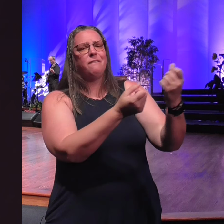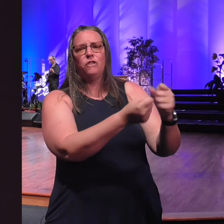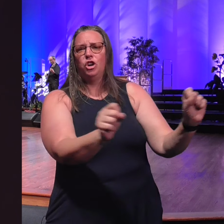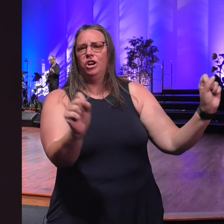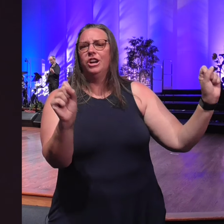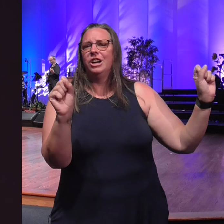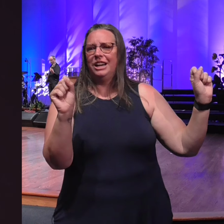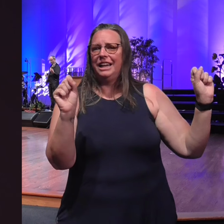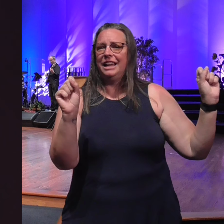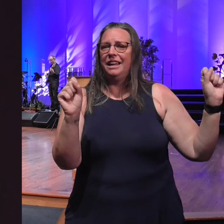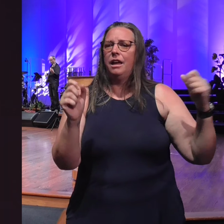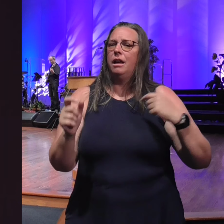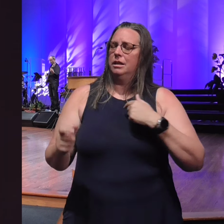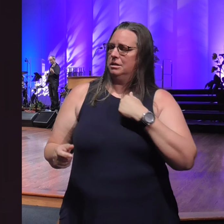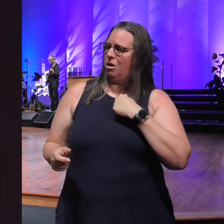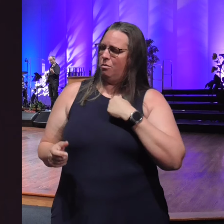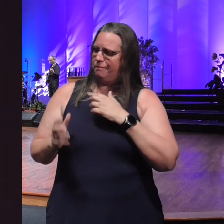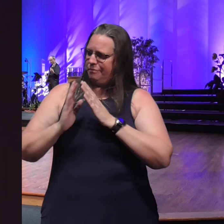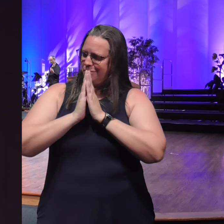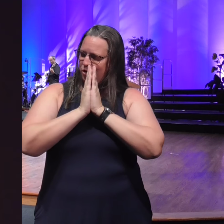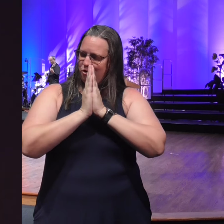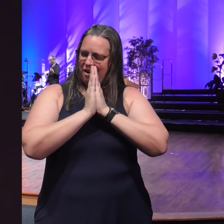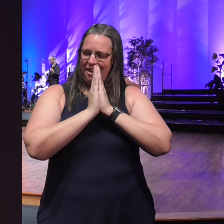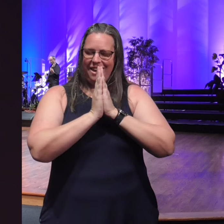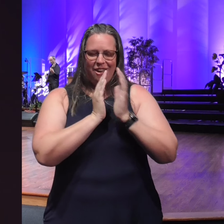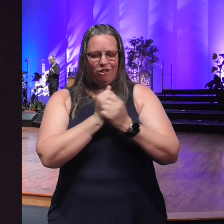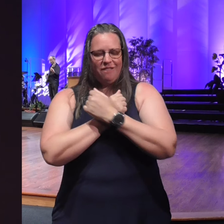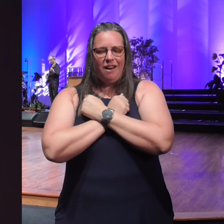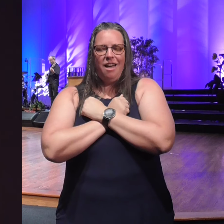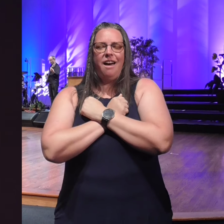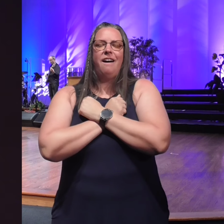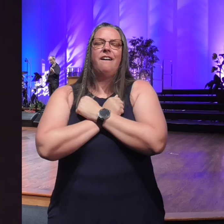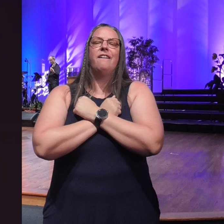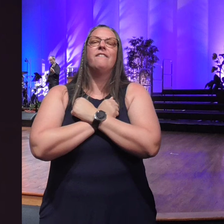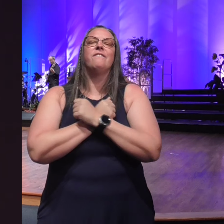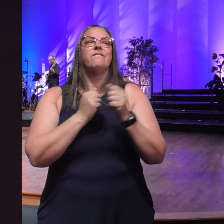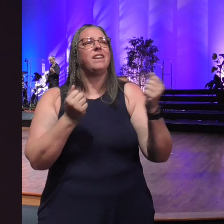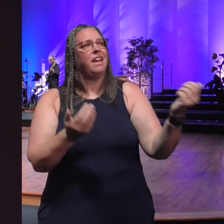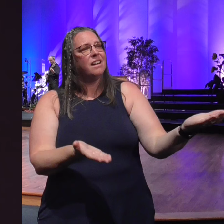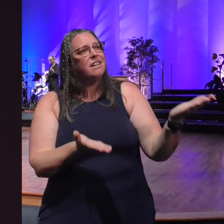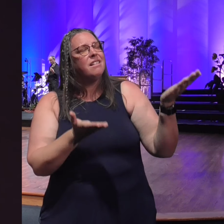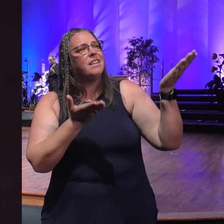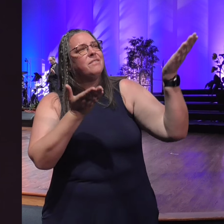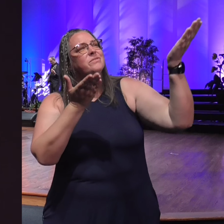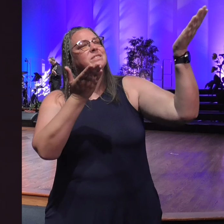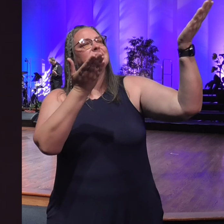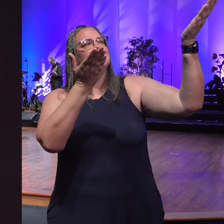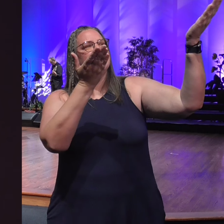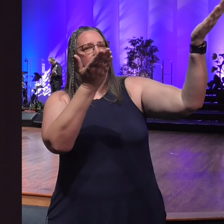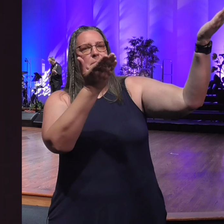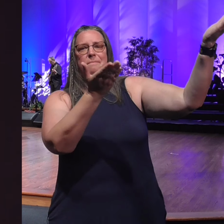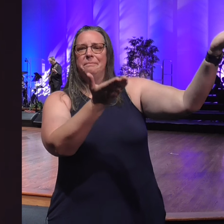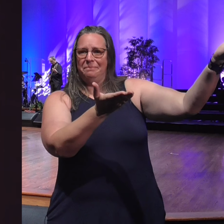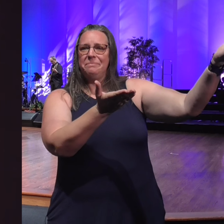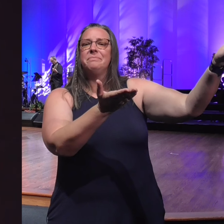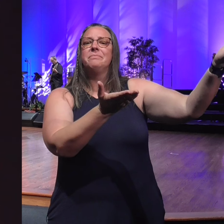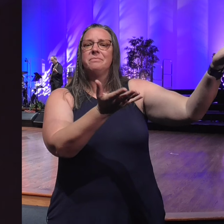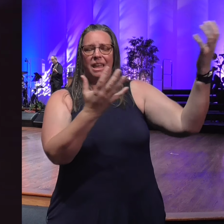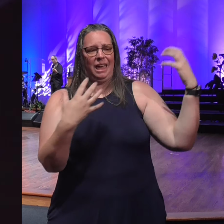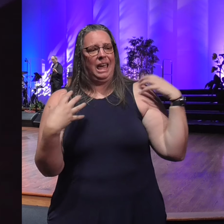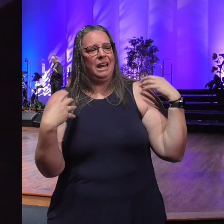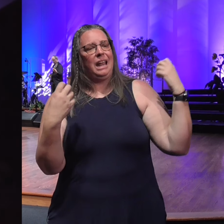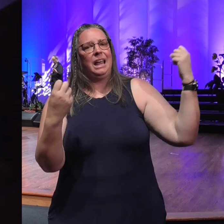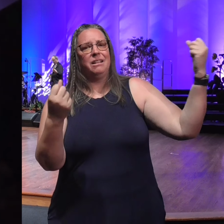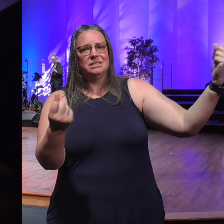free. Our prayer of love, it lifts them high. It heals